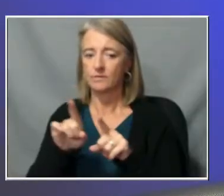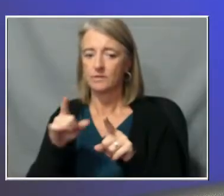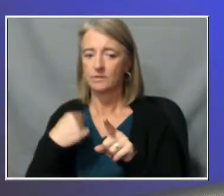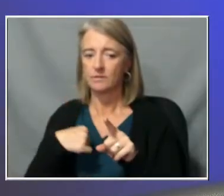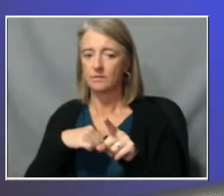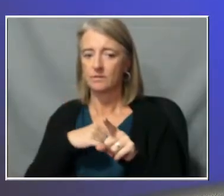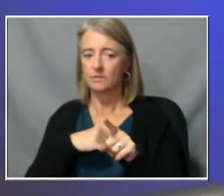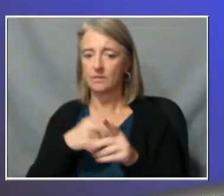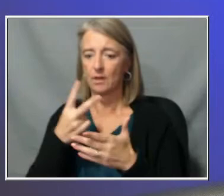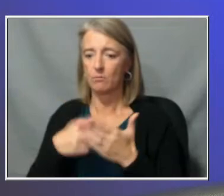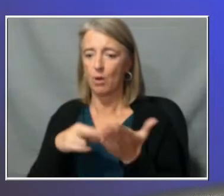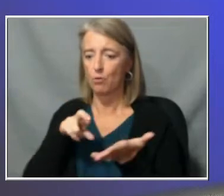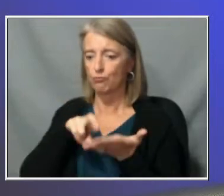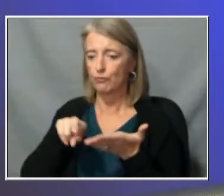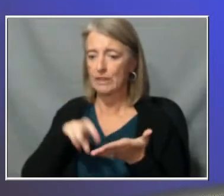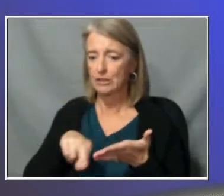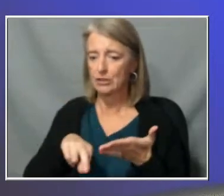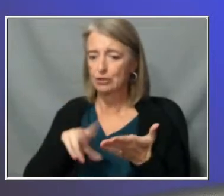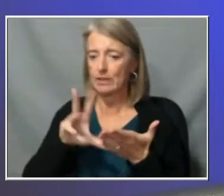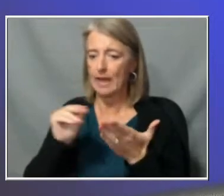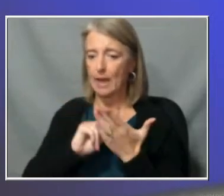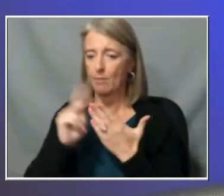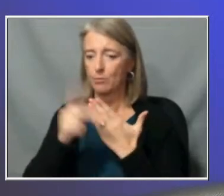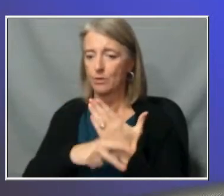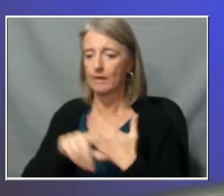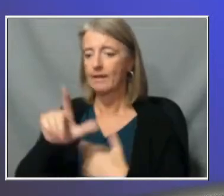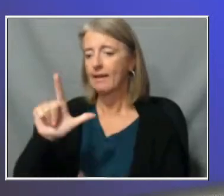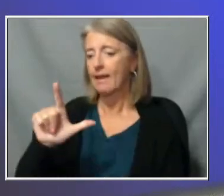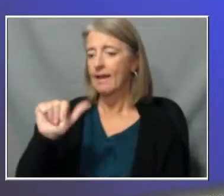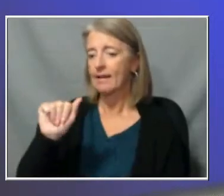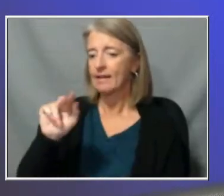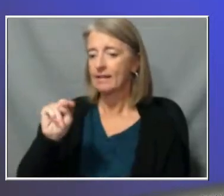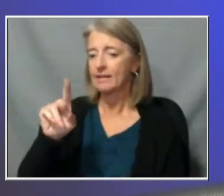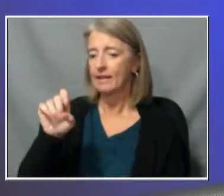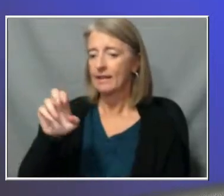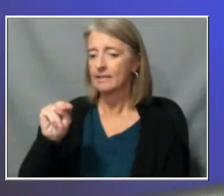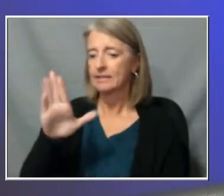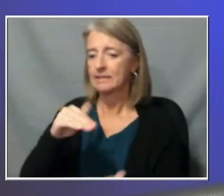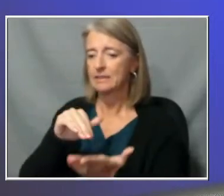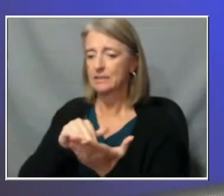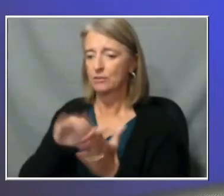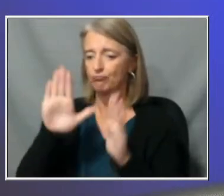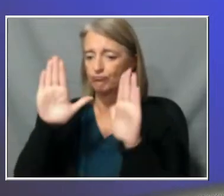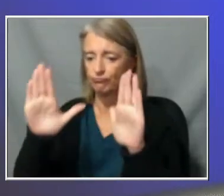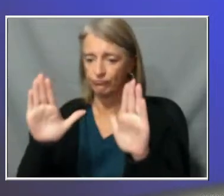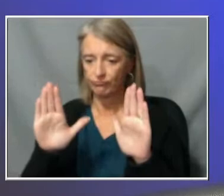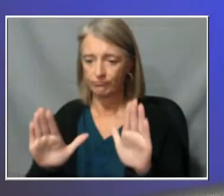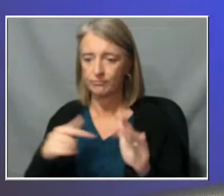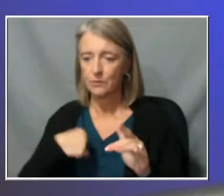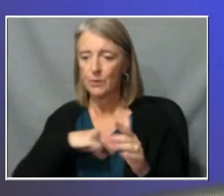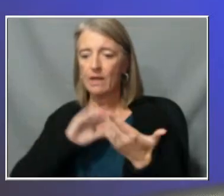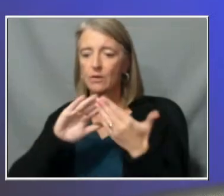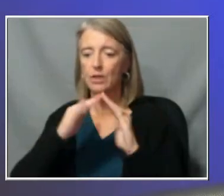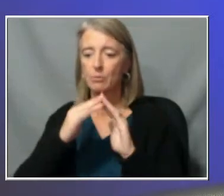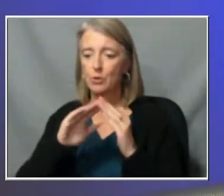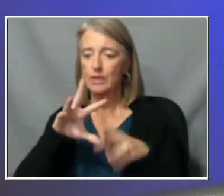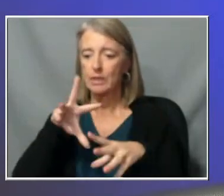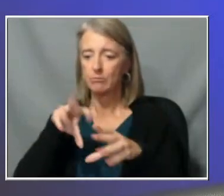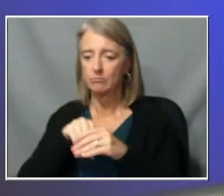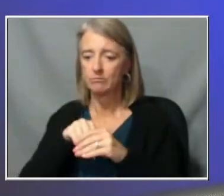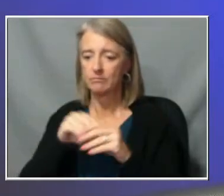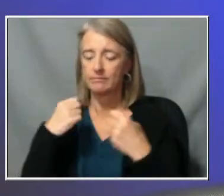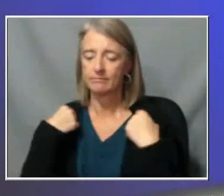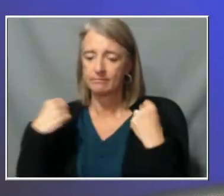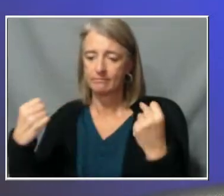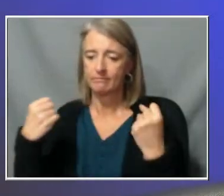both research and programs at the Landon Center that are excellent. So we have a community component that includes